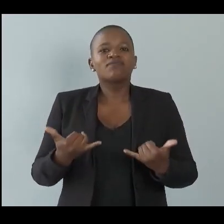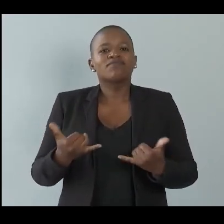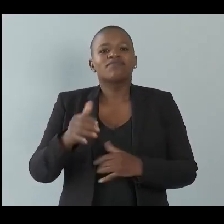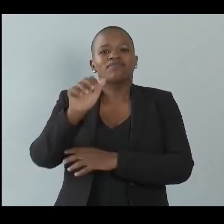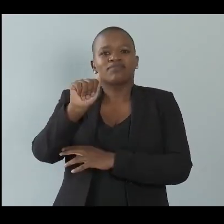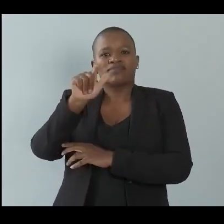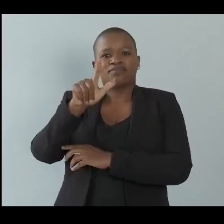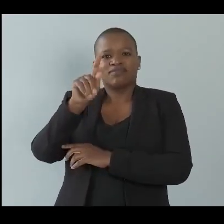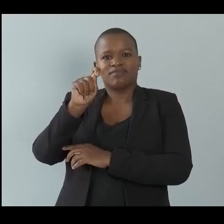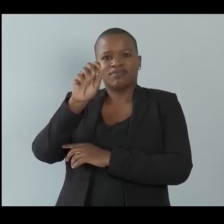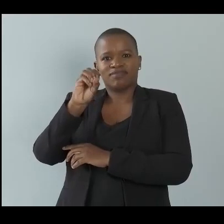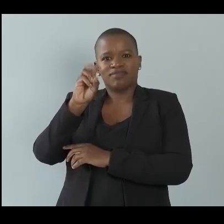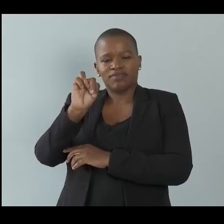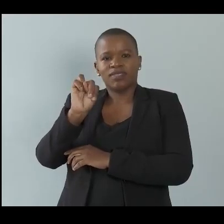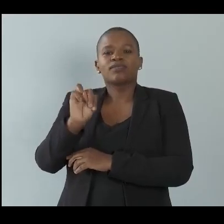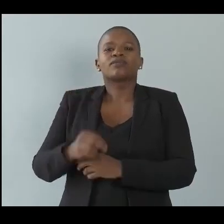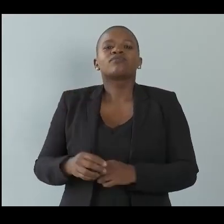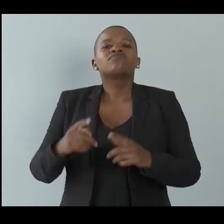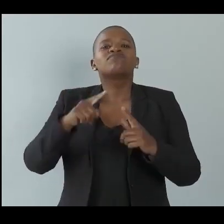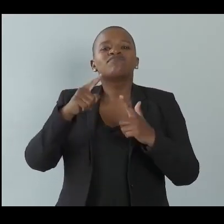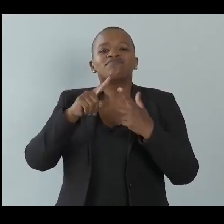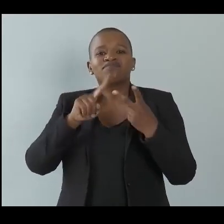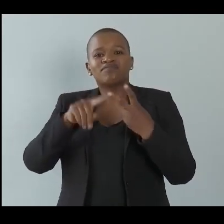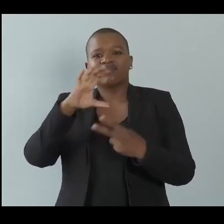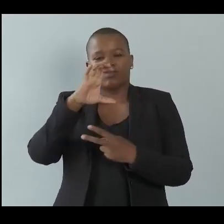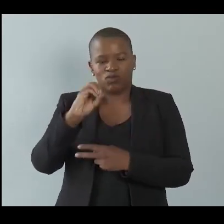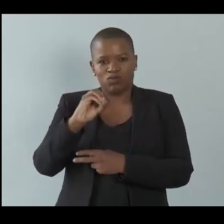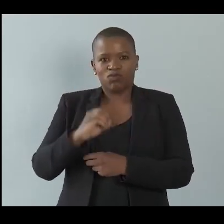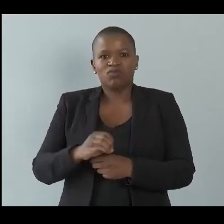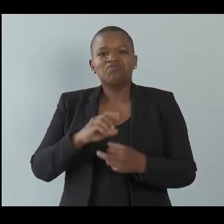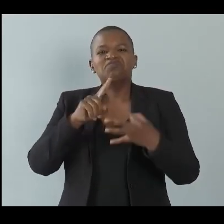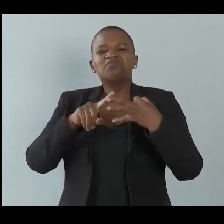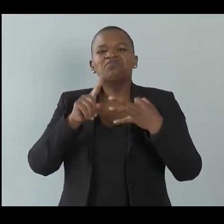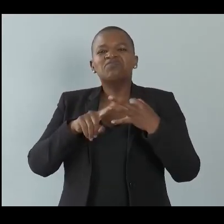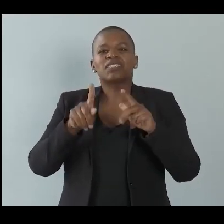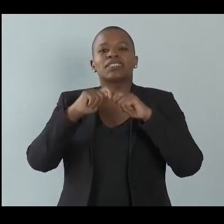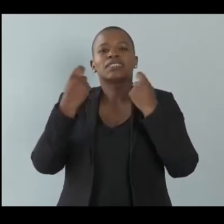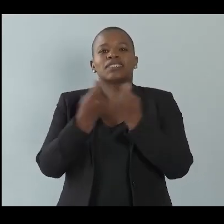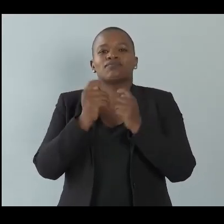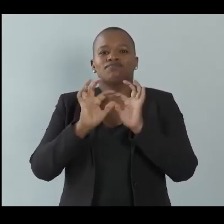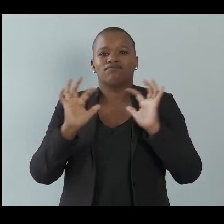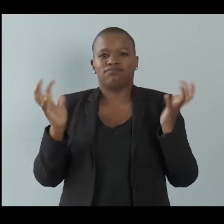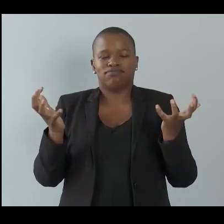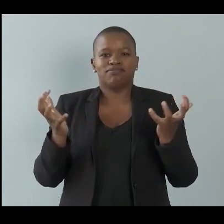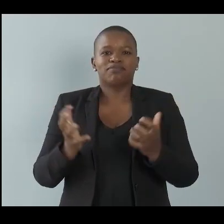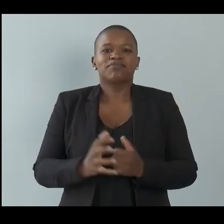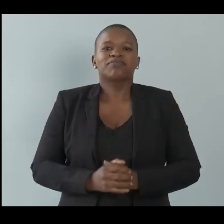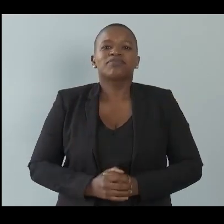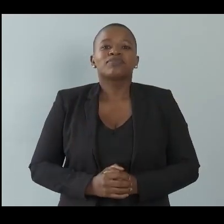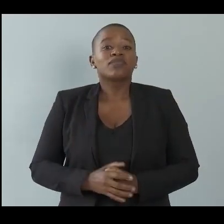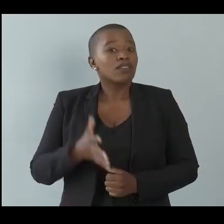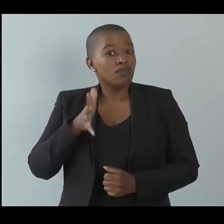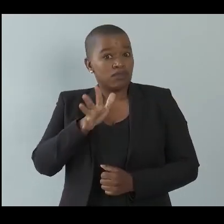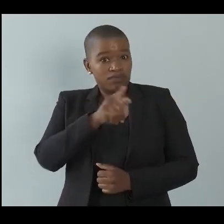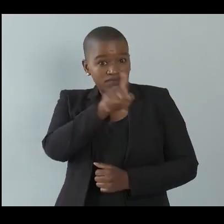Kapp, CFO Karel Snyman, and Netstar's MD Grant Fraser. You can ask a question by posting it in the